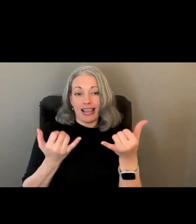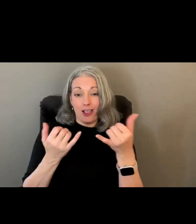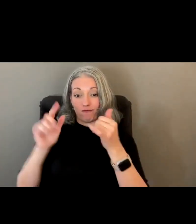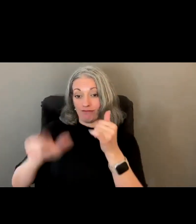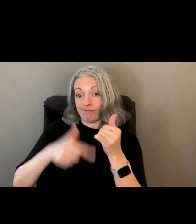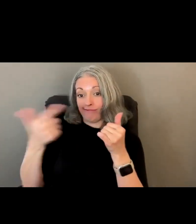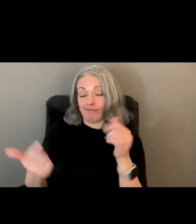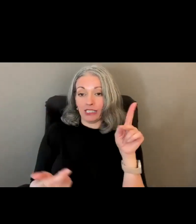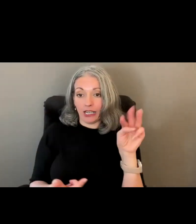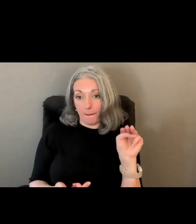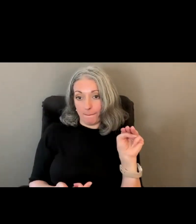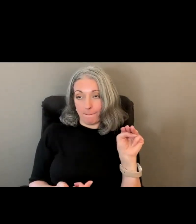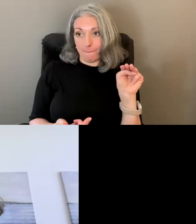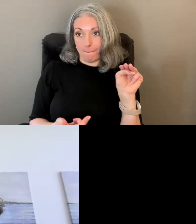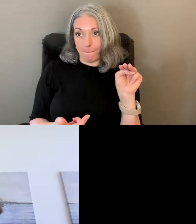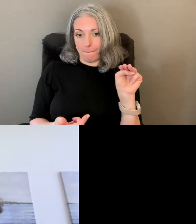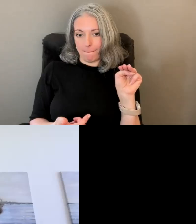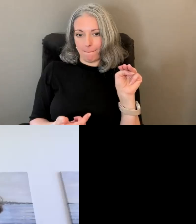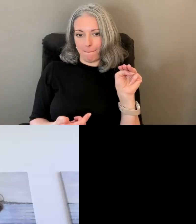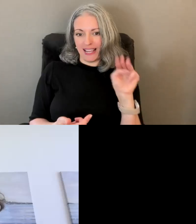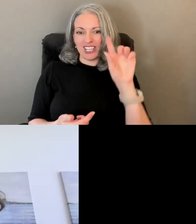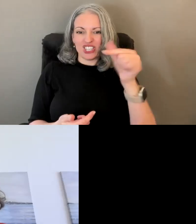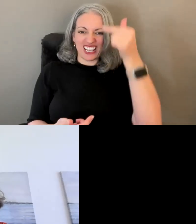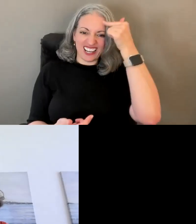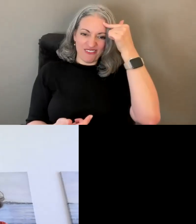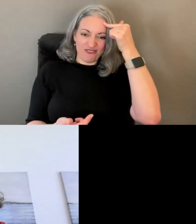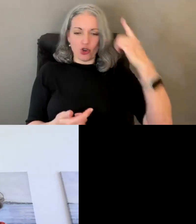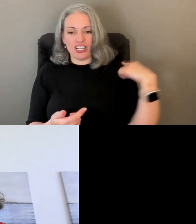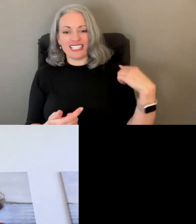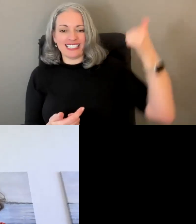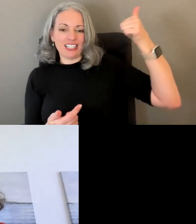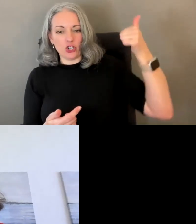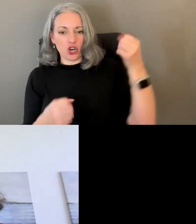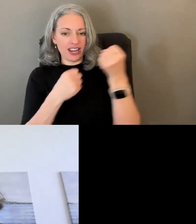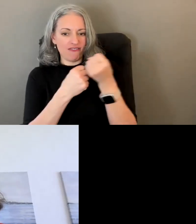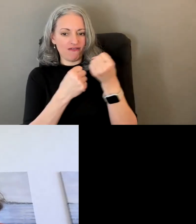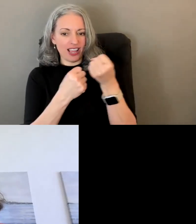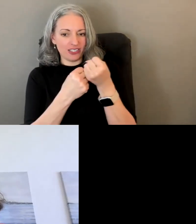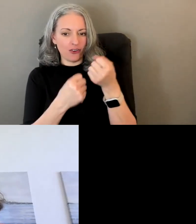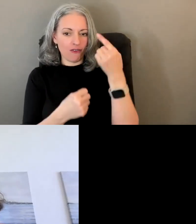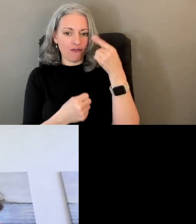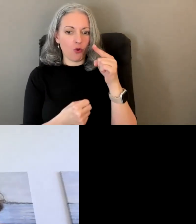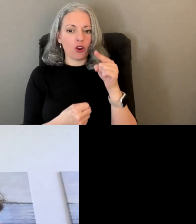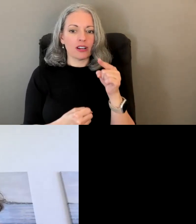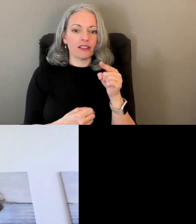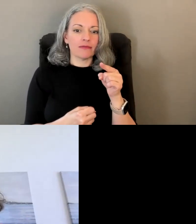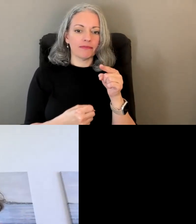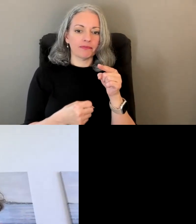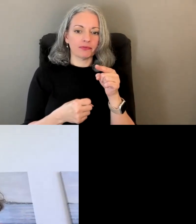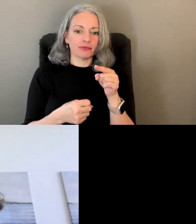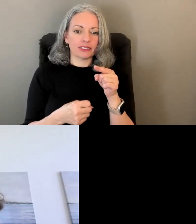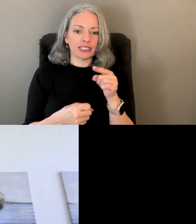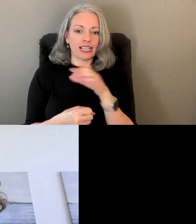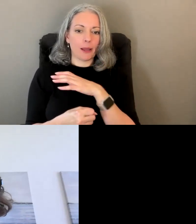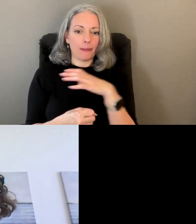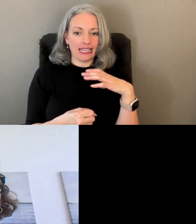to Kim McCoy-Wade, the Governor's Senior Advisor on Aging, Disability, and Alzheimer's. Welcome, Kim. Thank you, Director Damaris. And